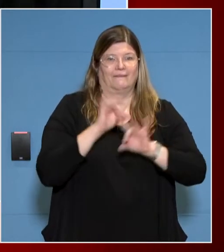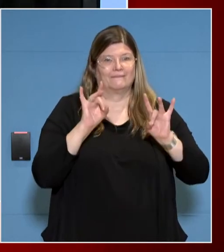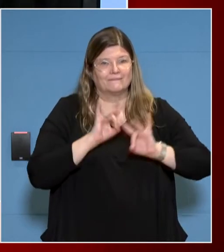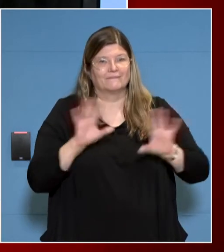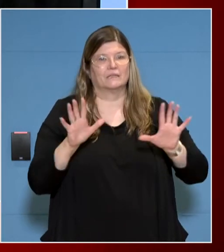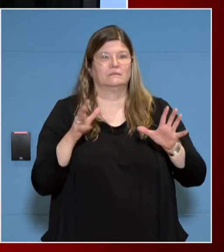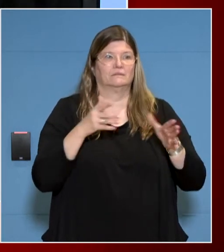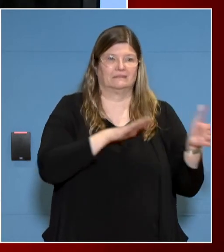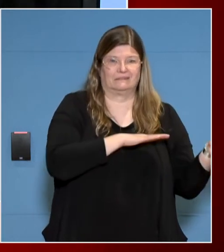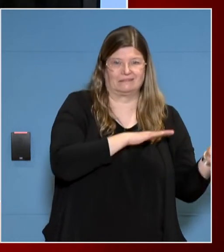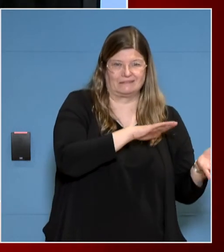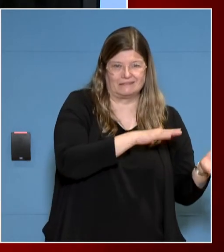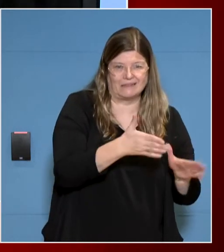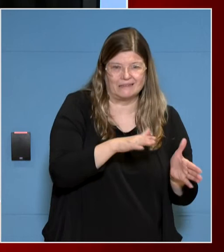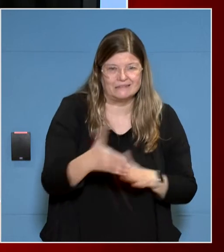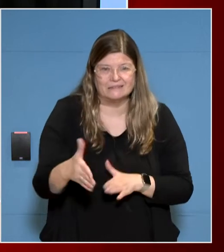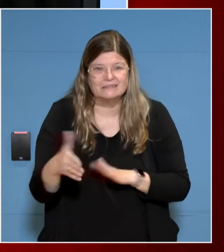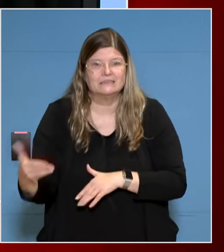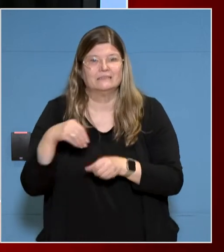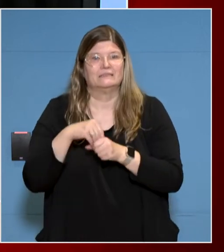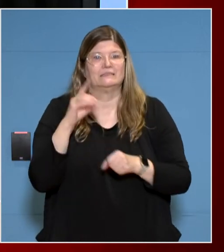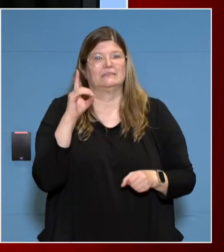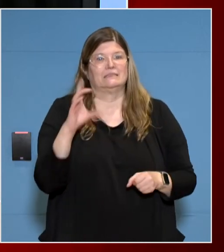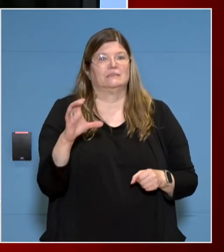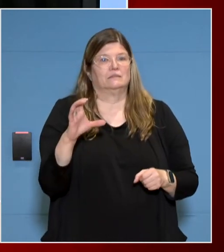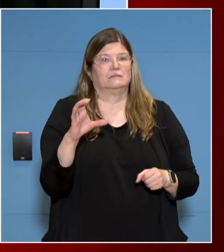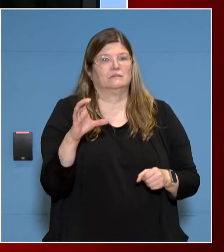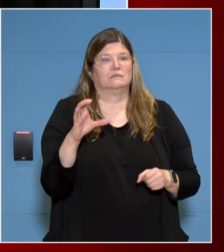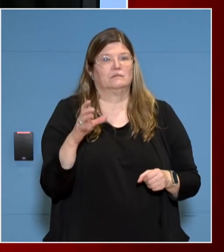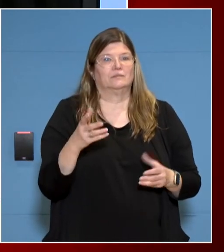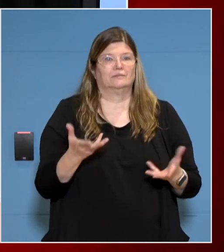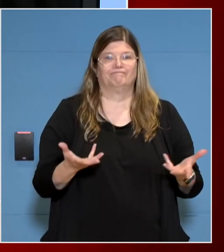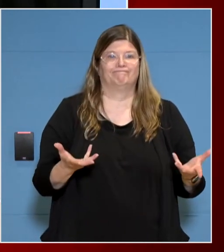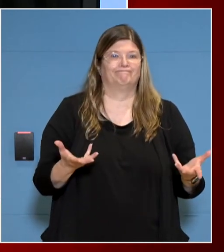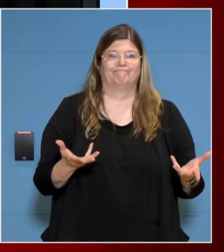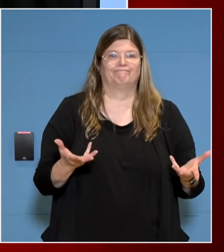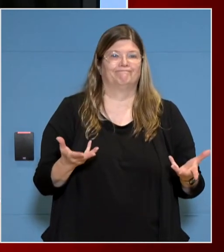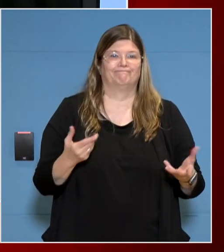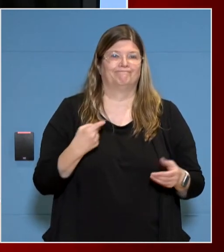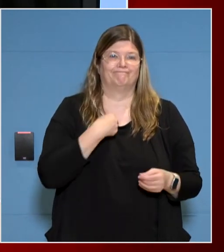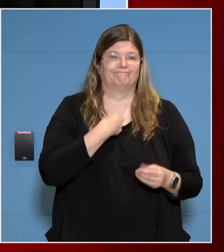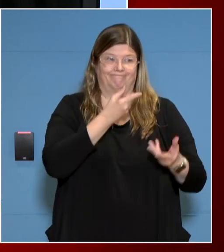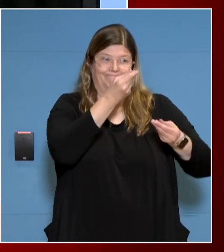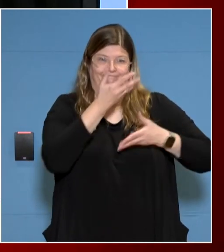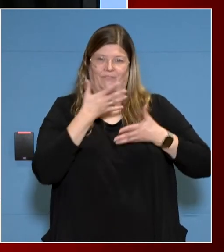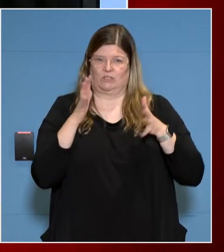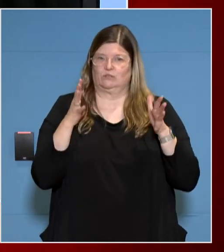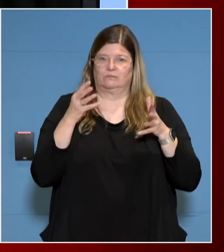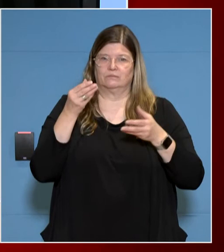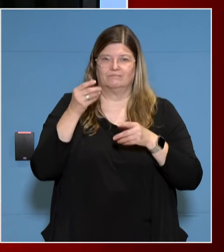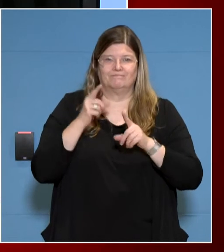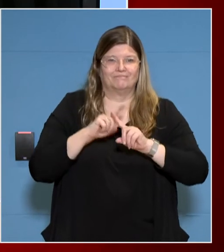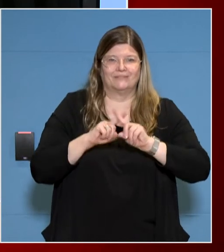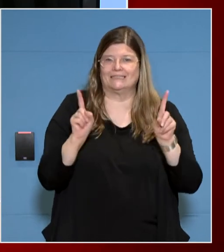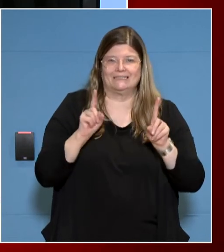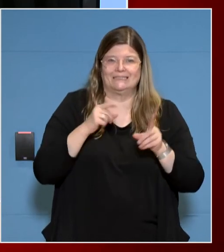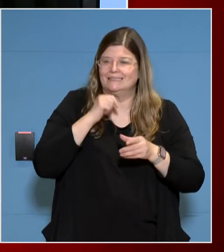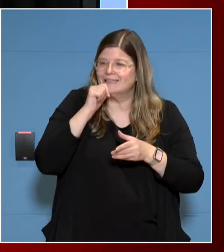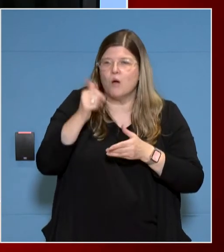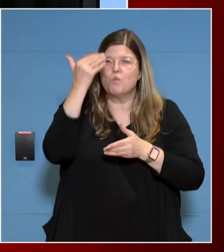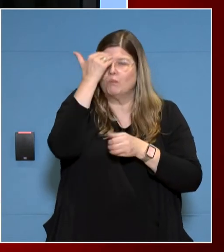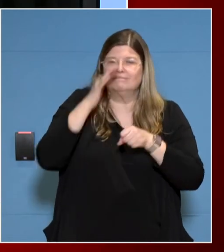that we continue to see. I haven't been fully briefed yet. The chief called me before I came in